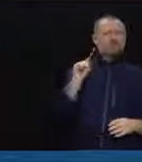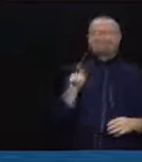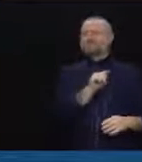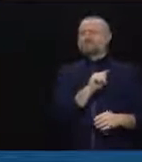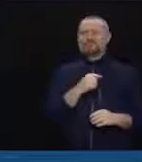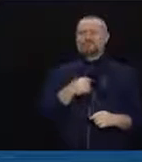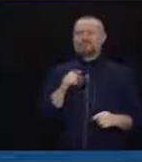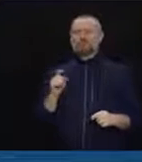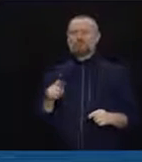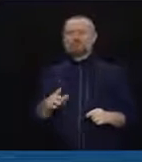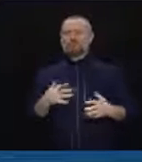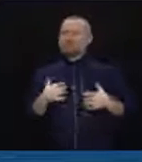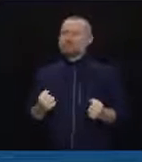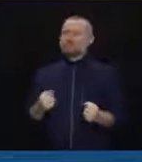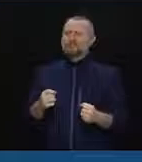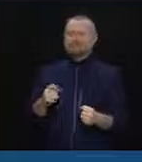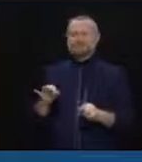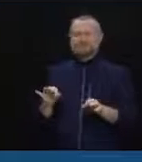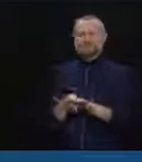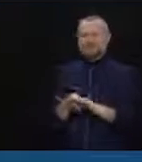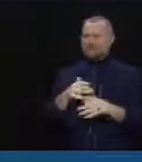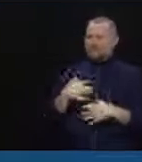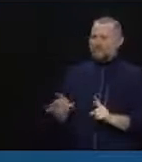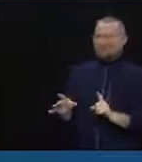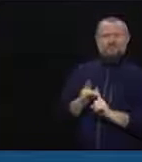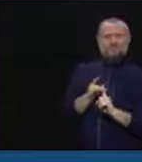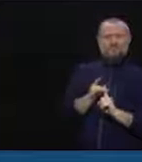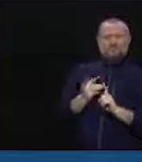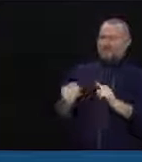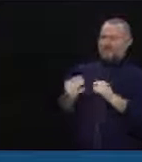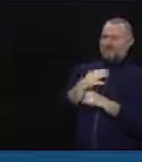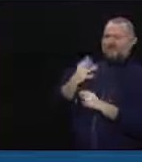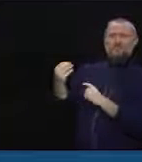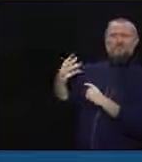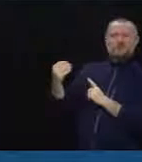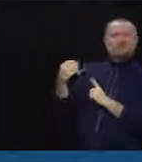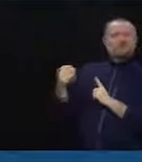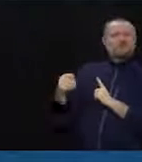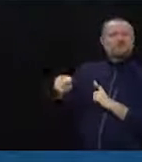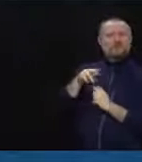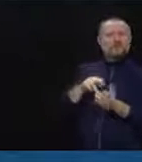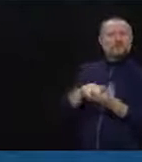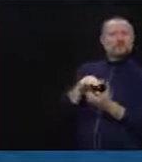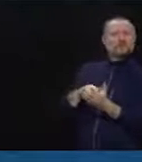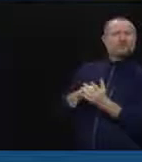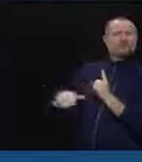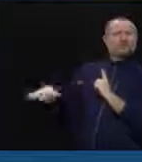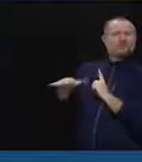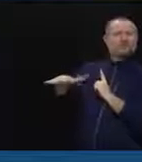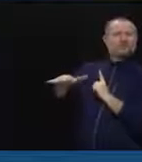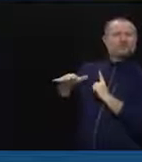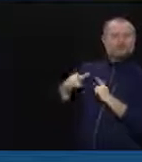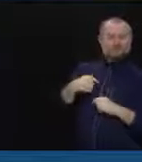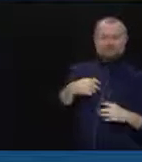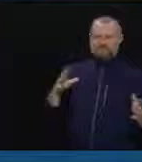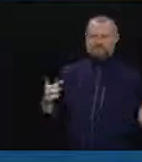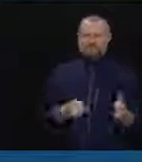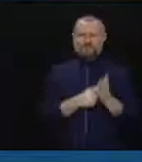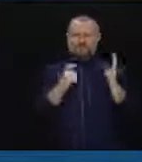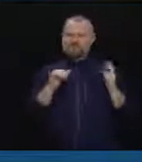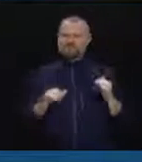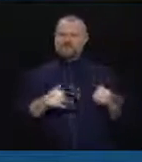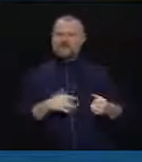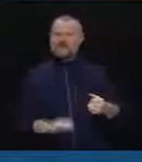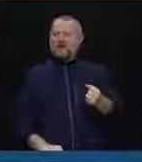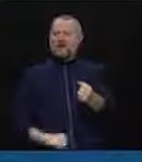COVID from the person charged with their health. So we stood by that mandate and, heard a lot about it, but we stood with it, and